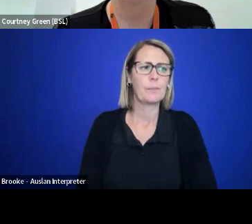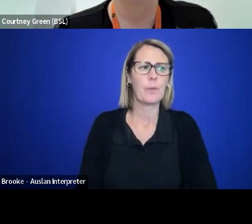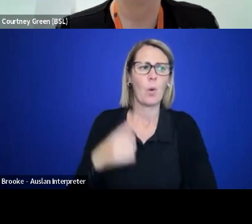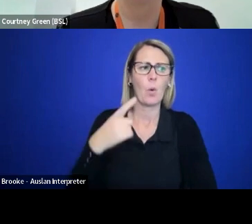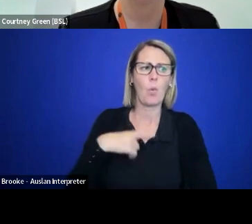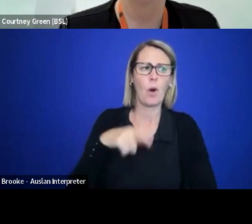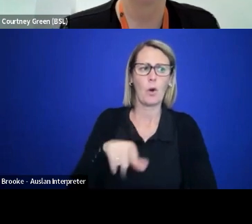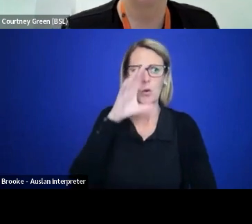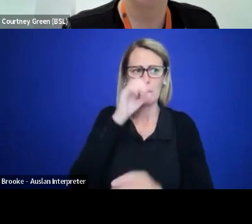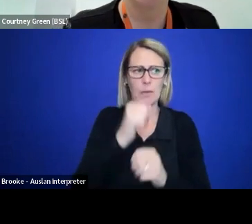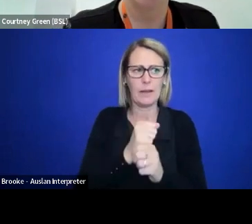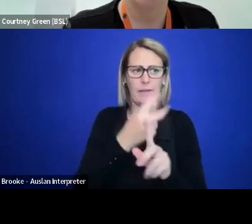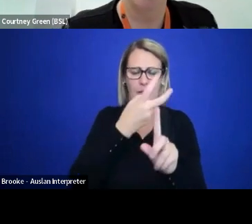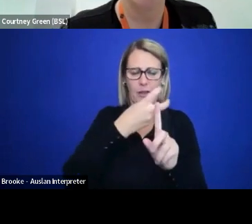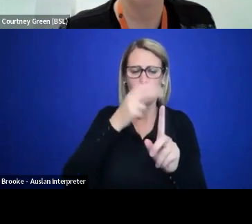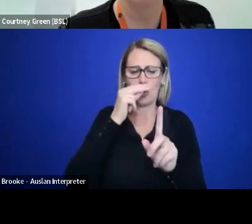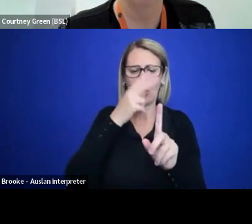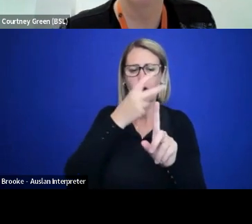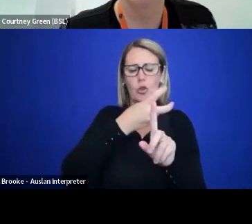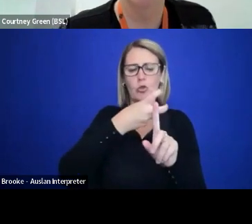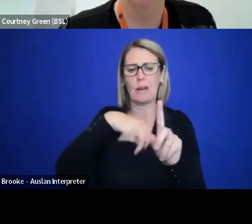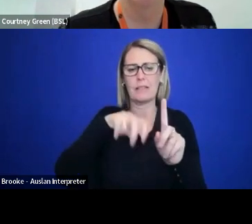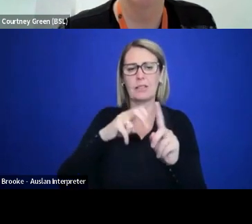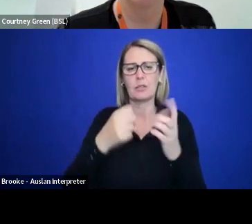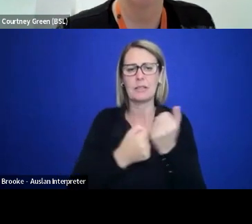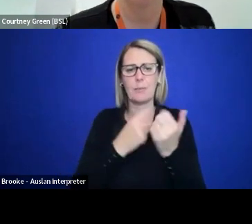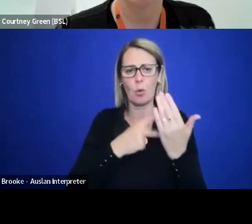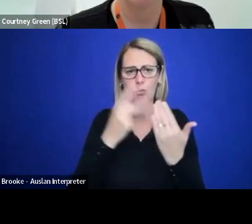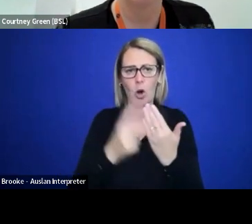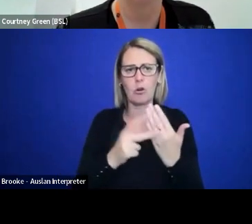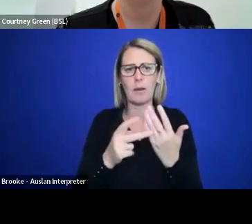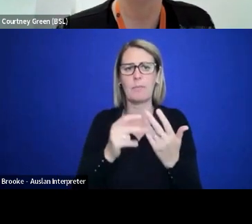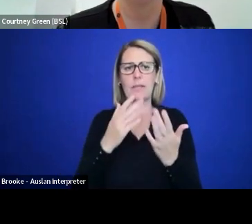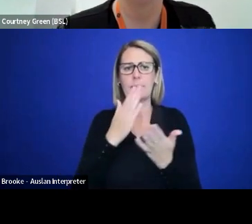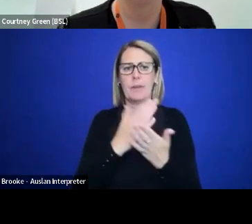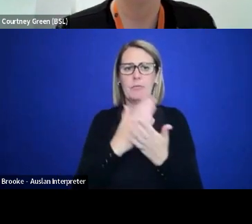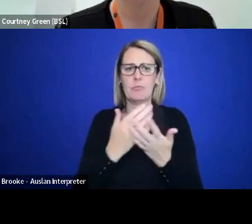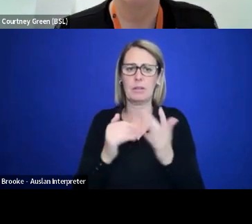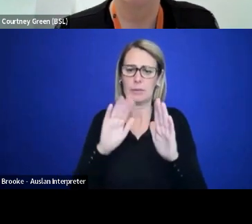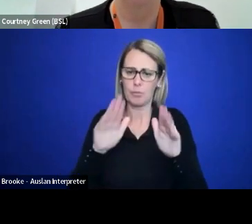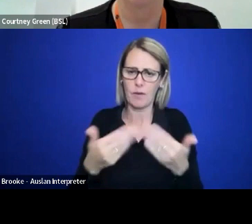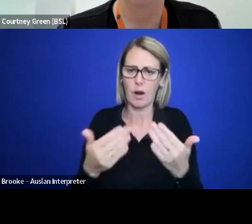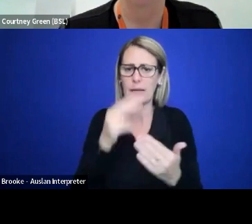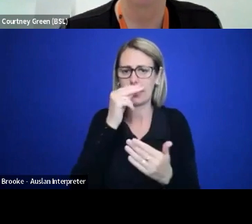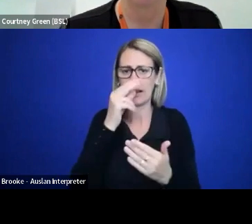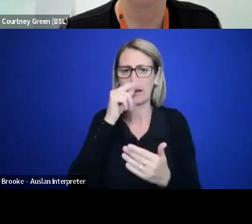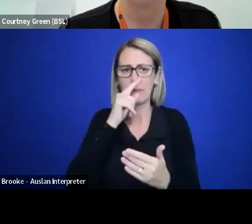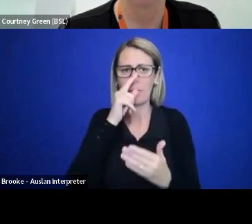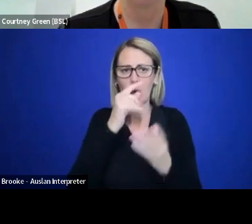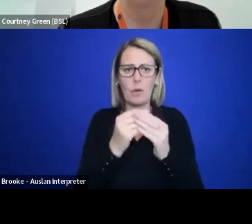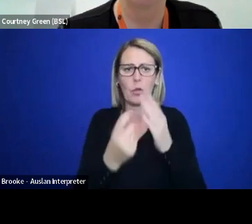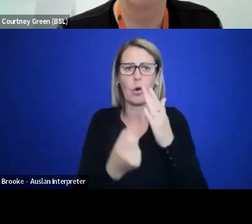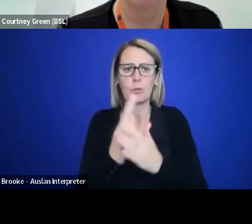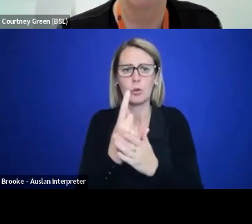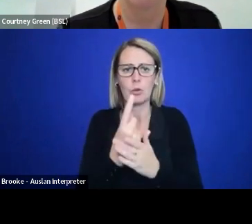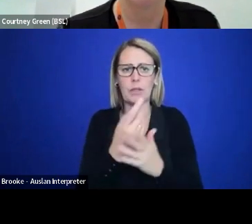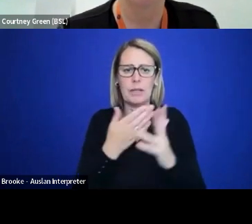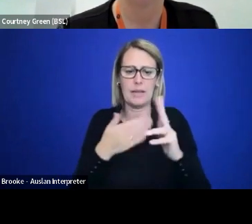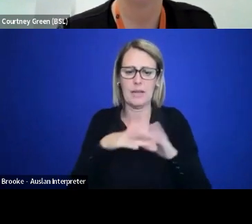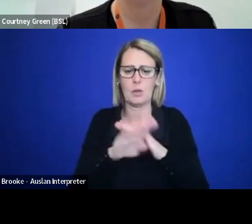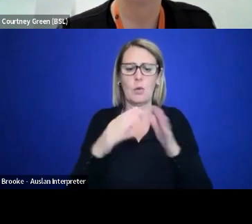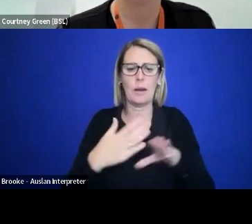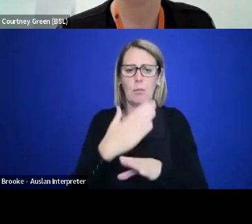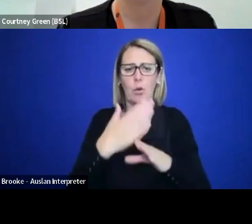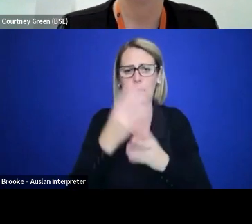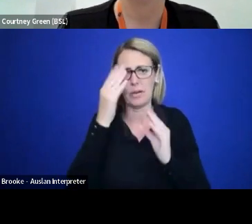that the Youth Transition Support Program has been successful in providing young people with opportunities into employment and